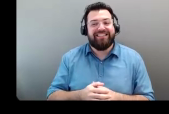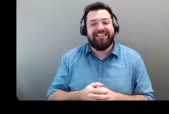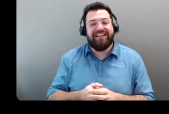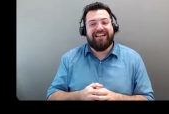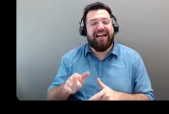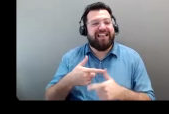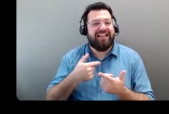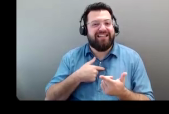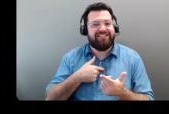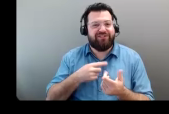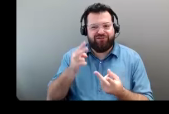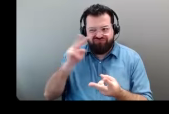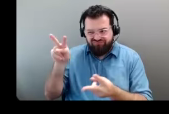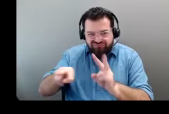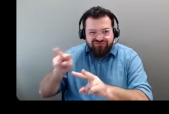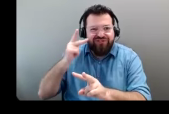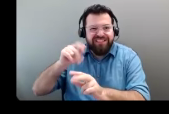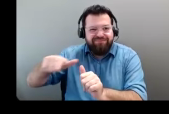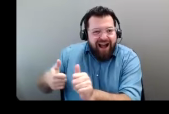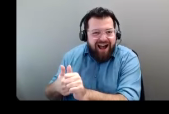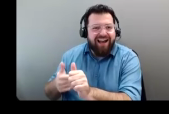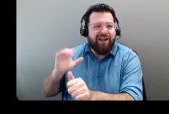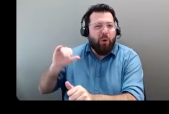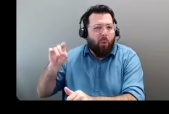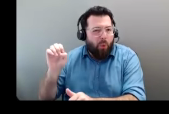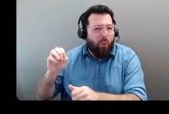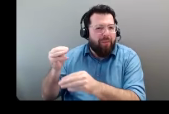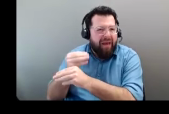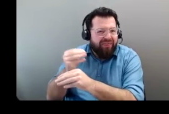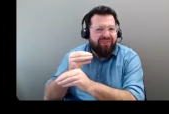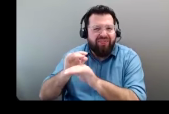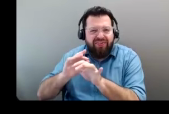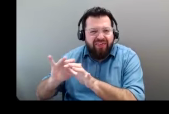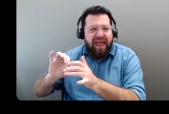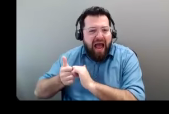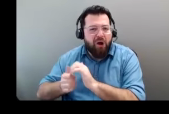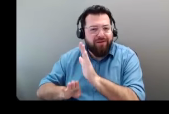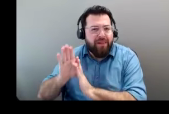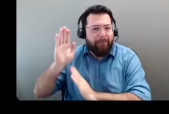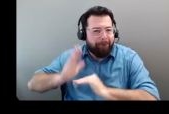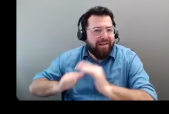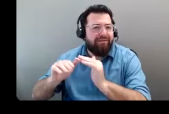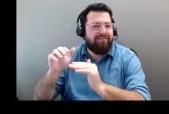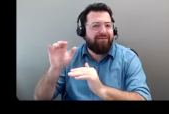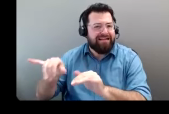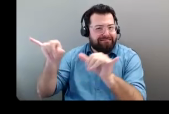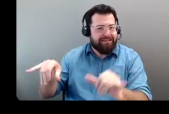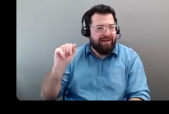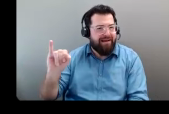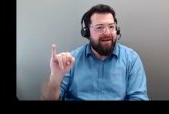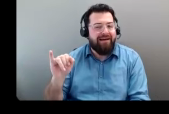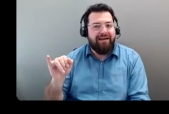at the math, you look at, like, the implementation of how AI was built and stuff like that. And, it